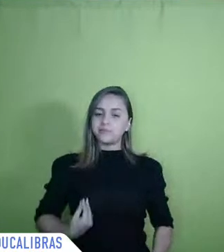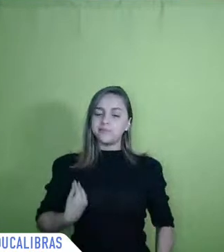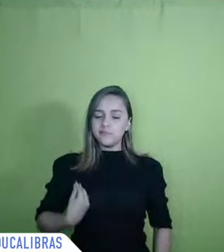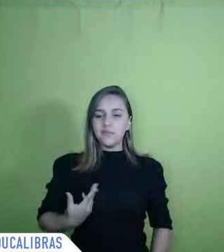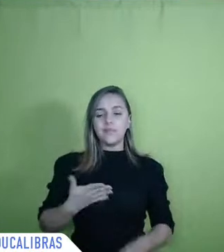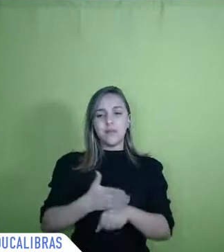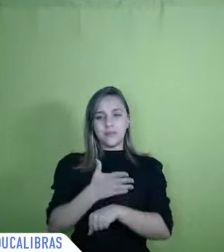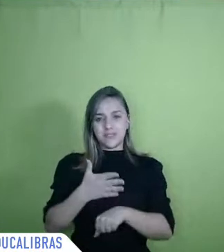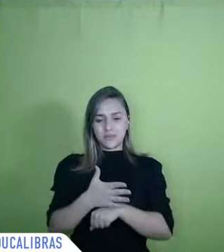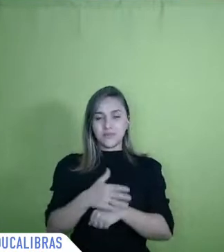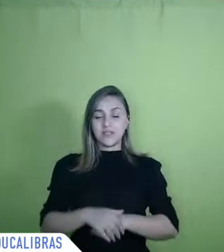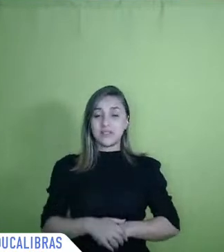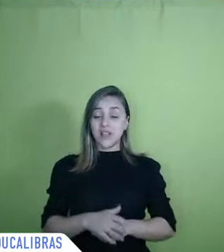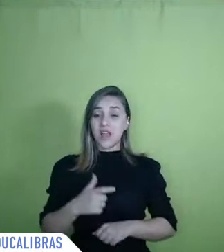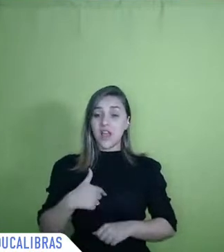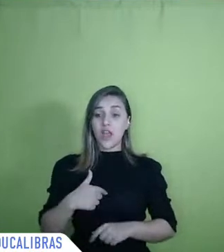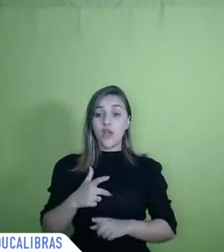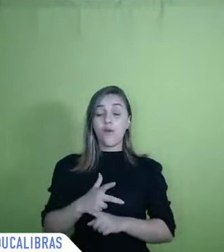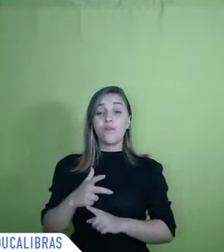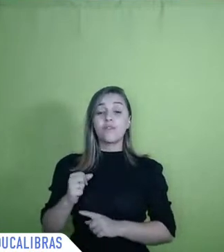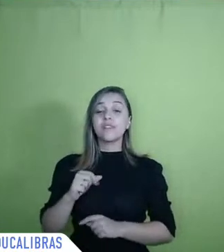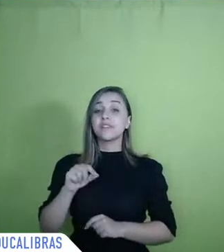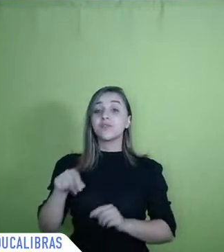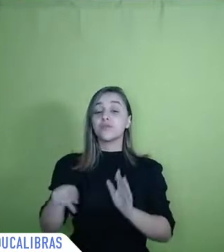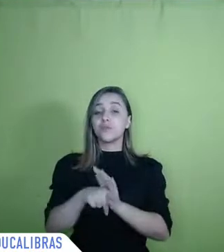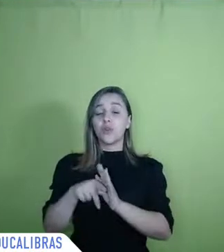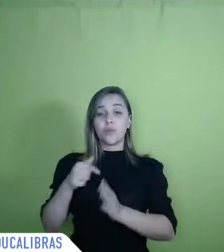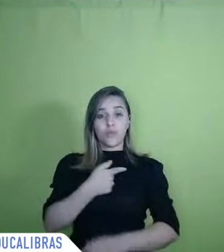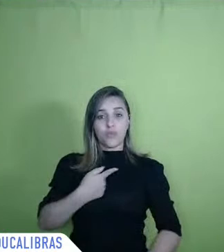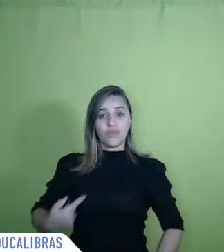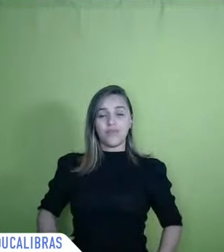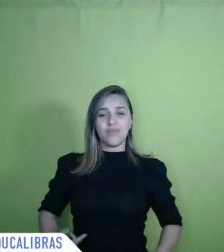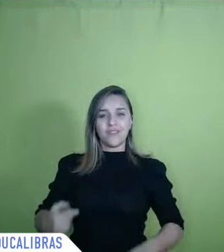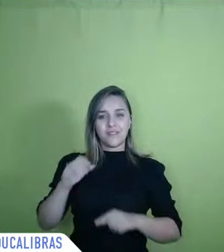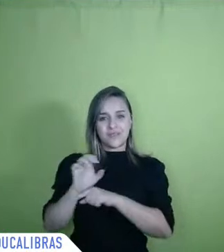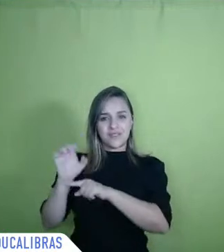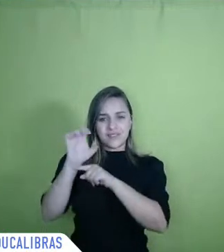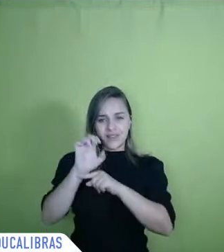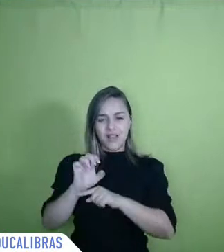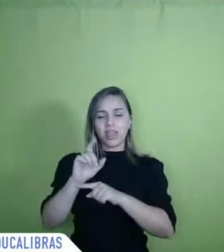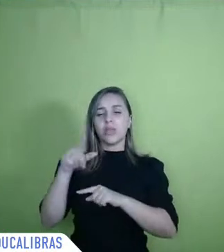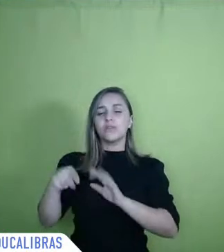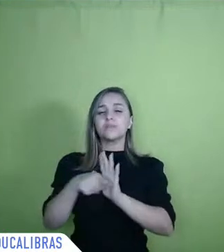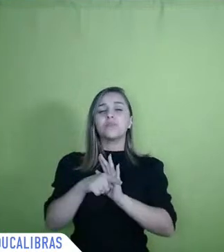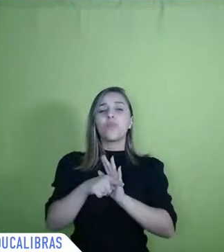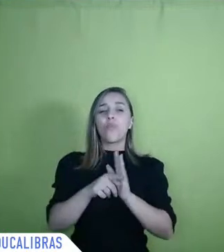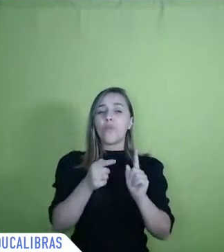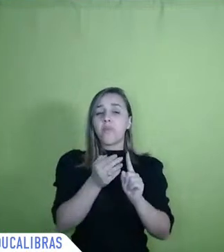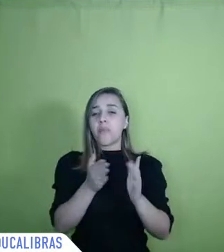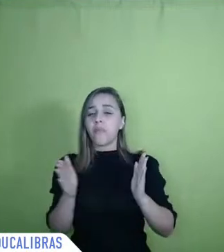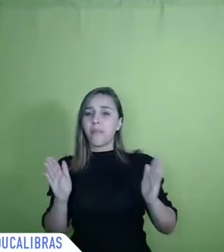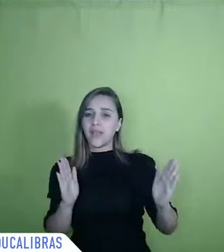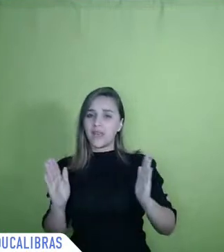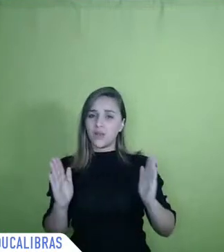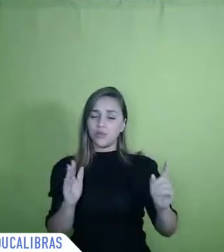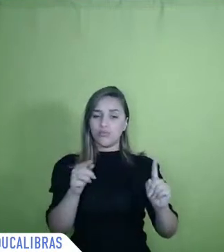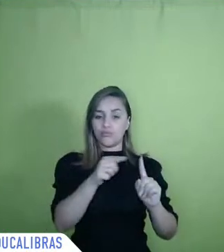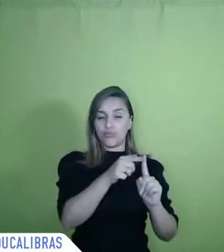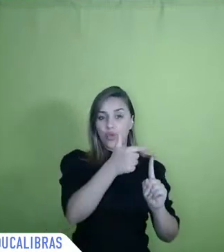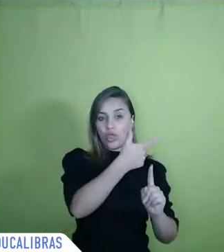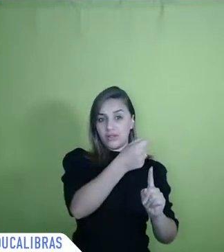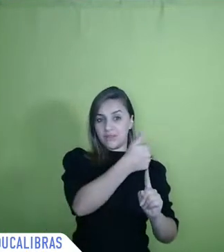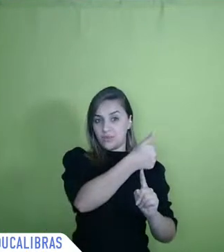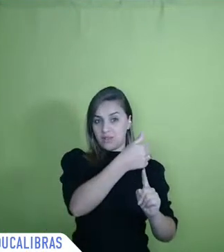national scenario in which I have this participation. I have taken